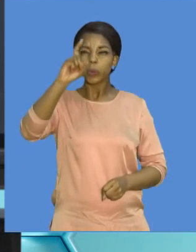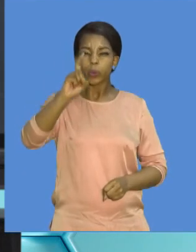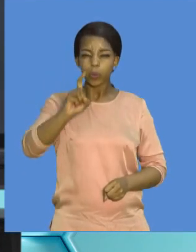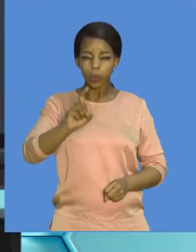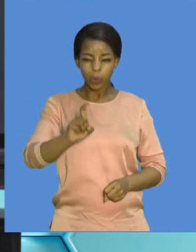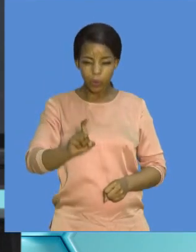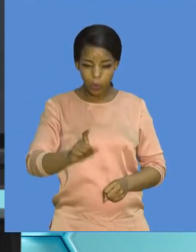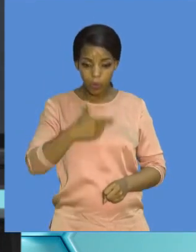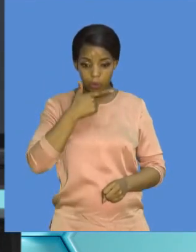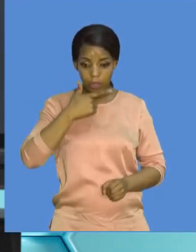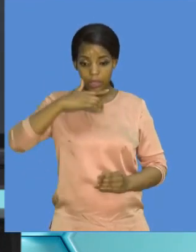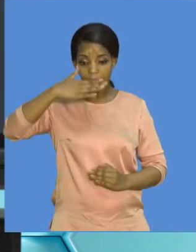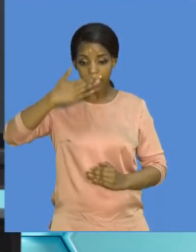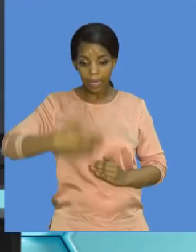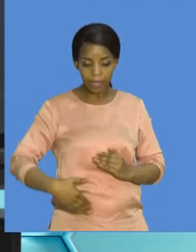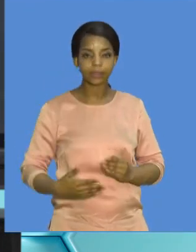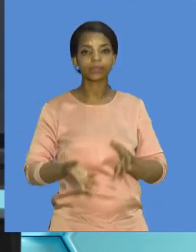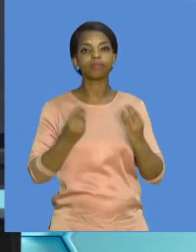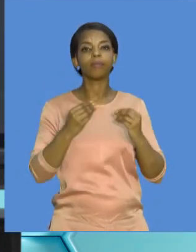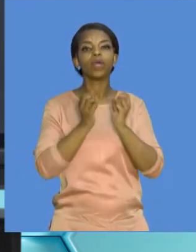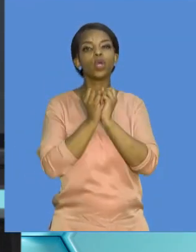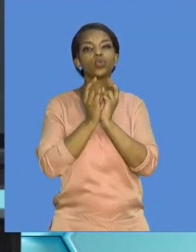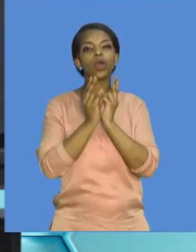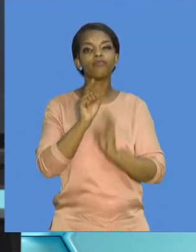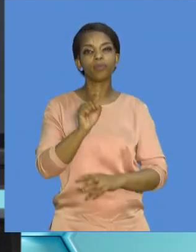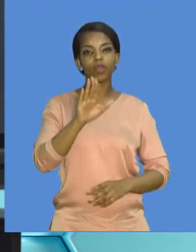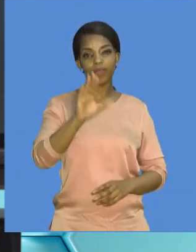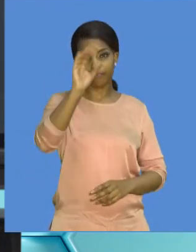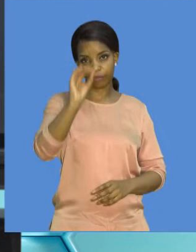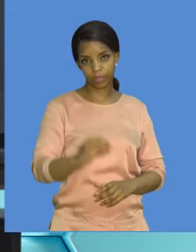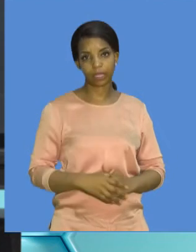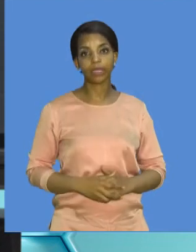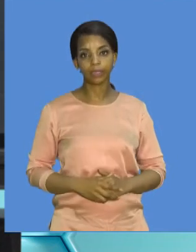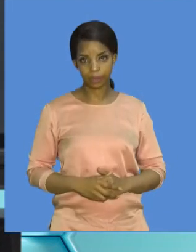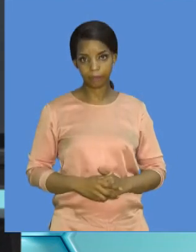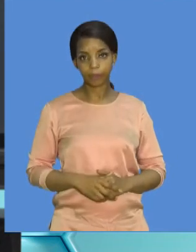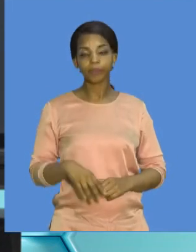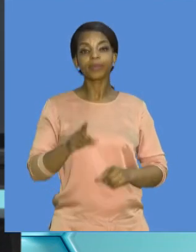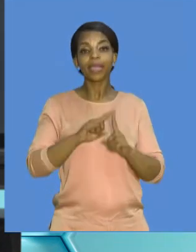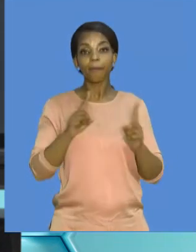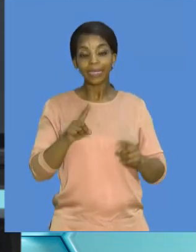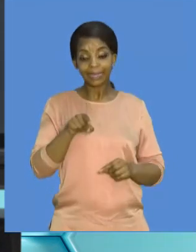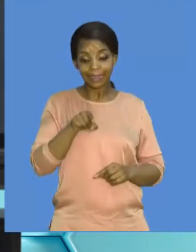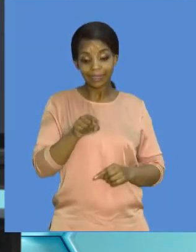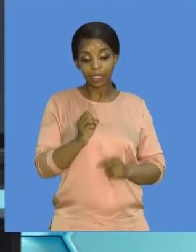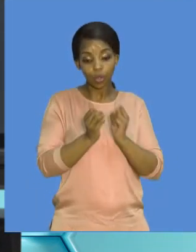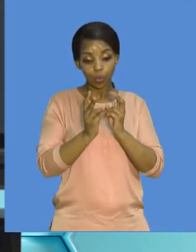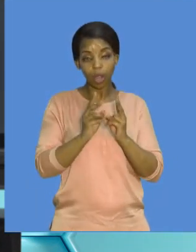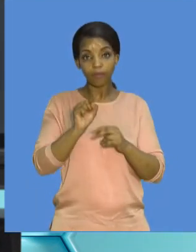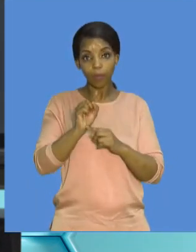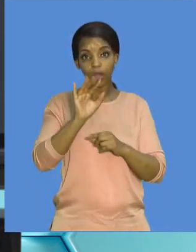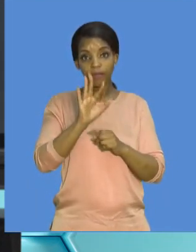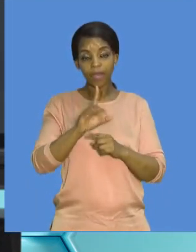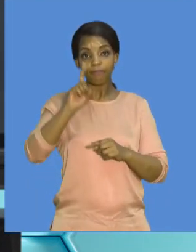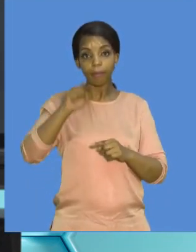But compounded quarterly means they get a quarter of that every 3 months in that